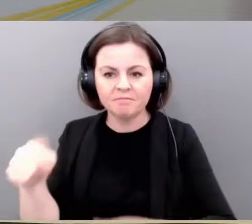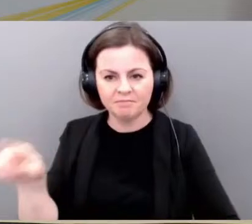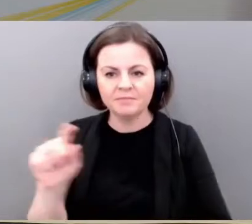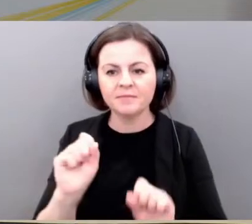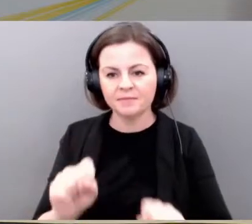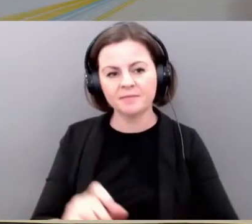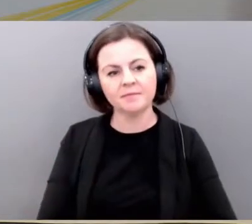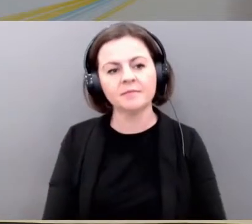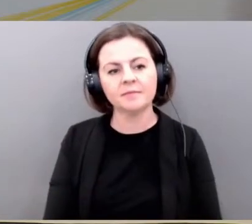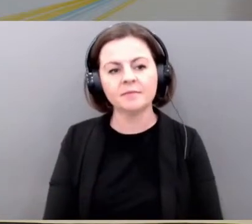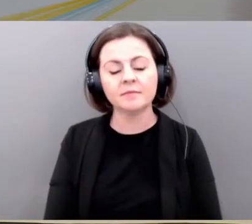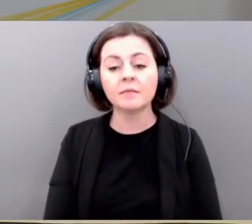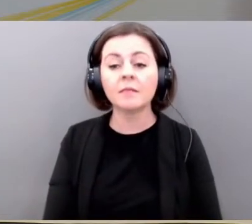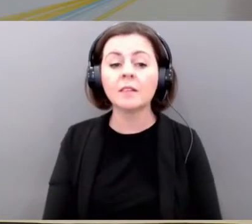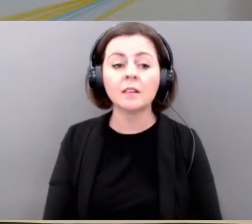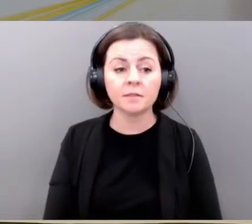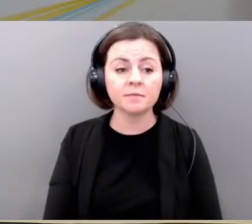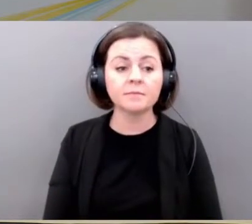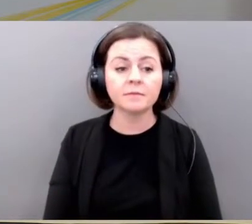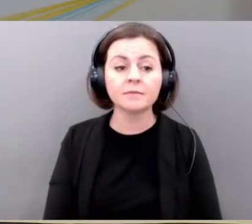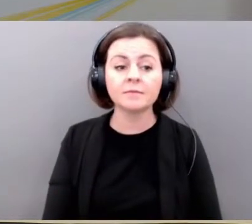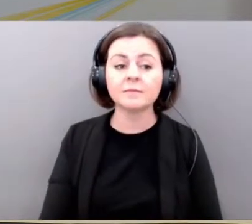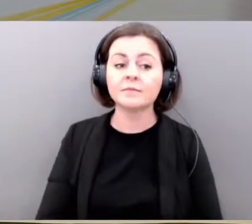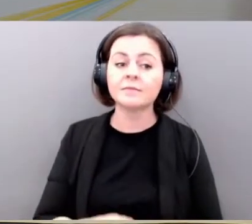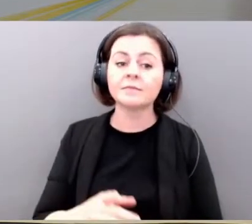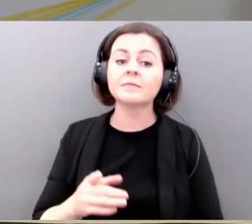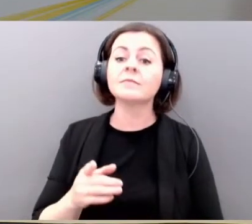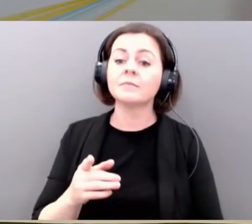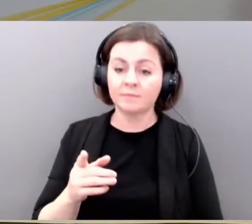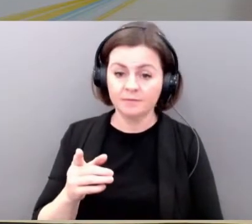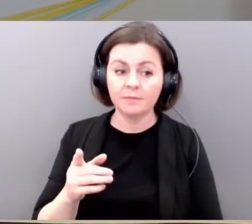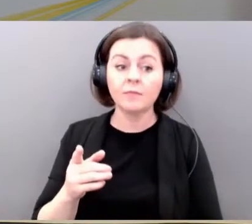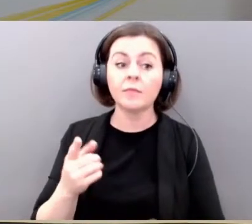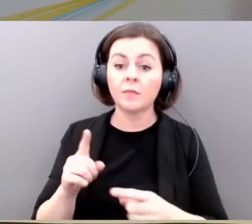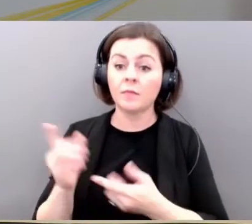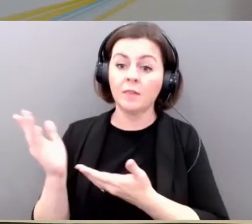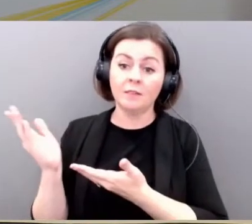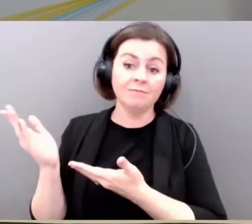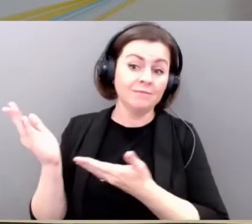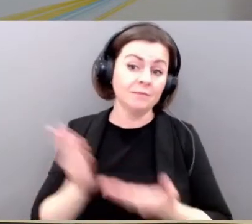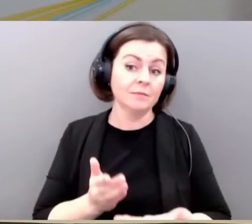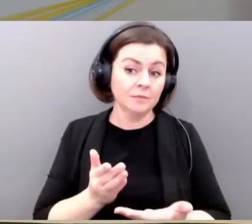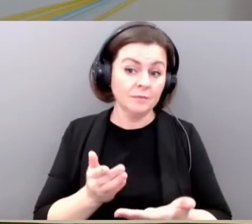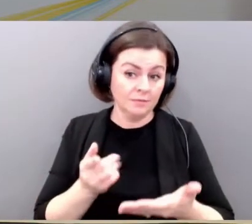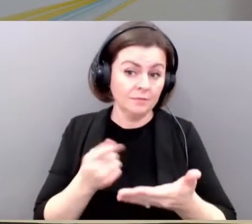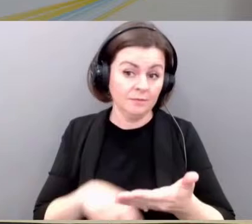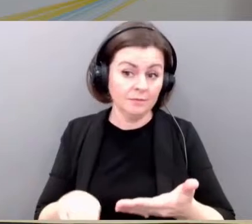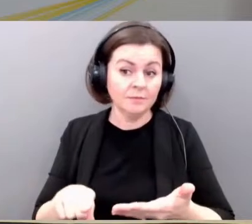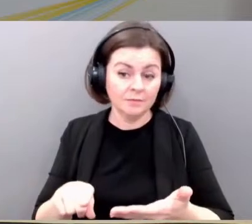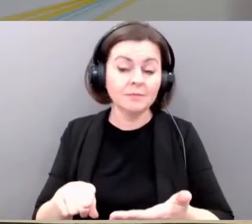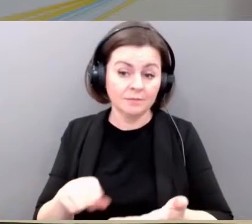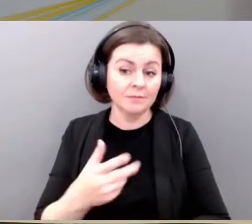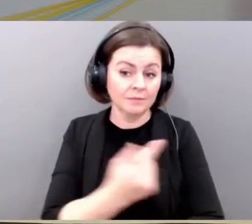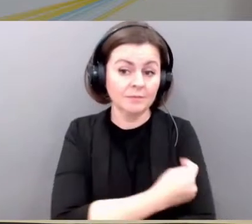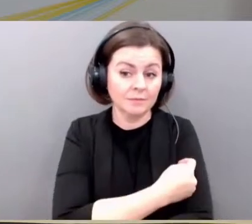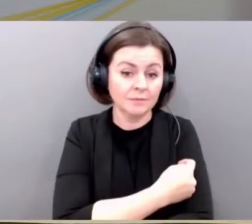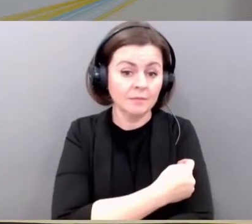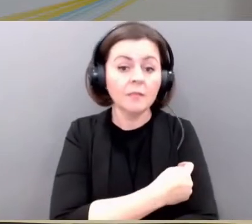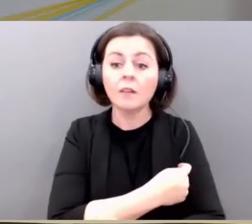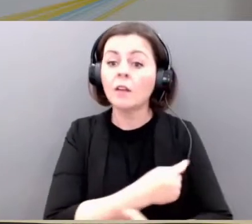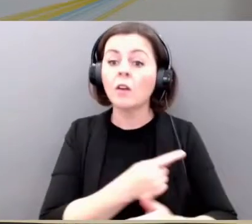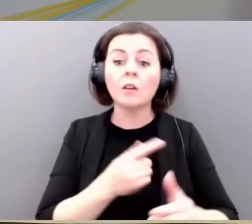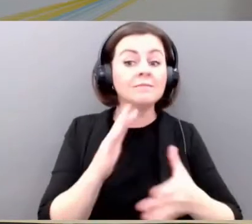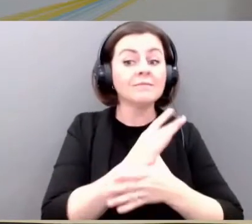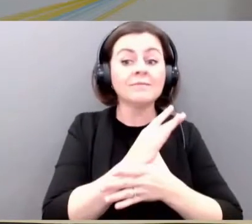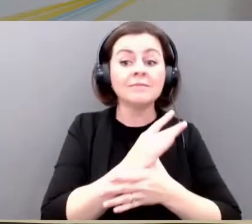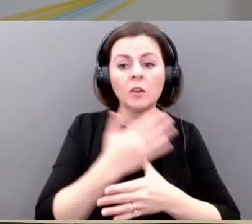These first shipments of vaccine will be used when they arrive in the province to immunize frontline healthcare